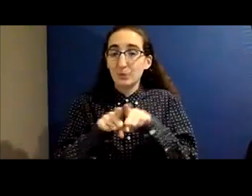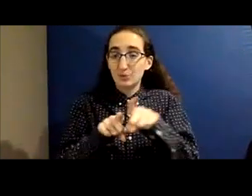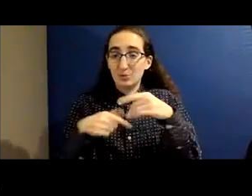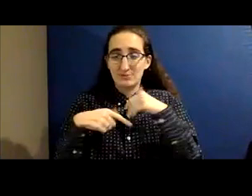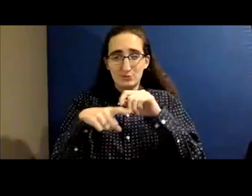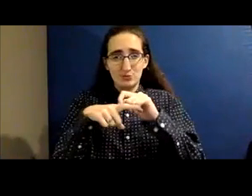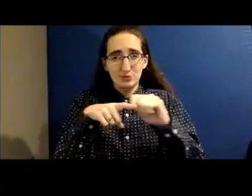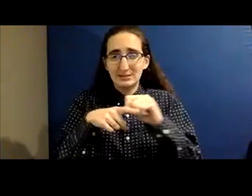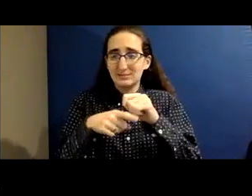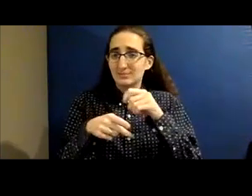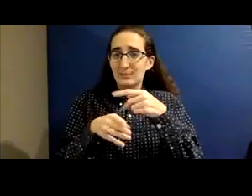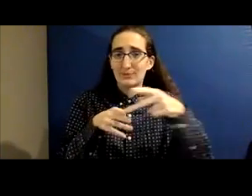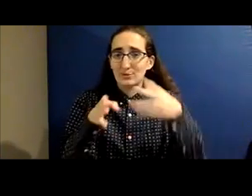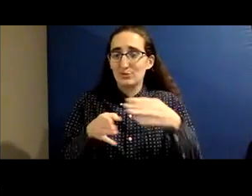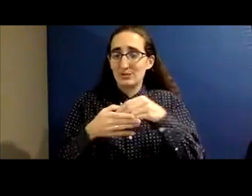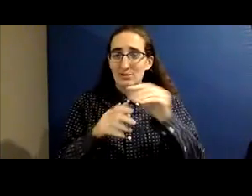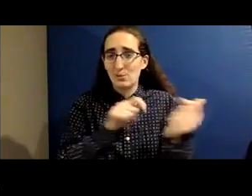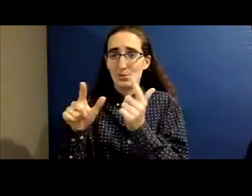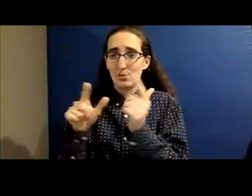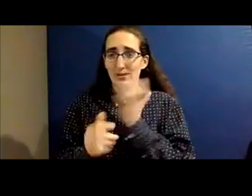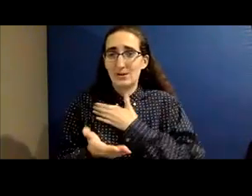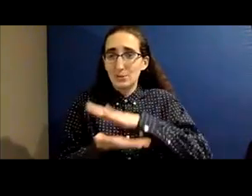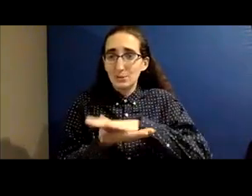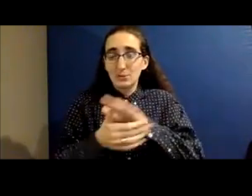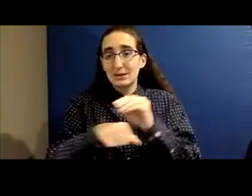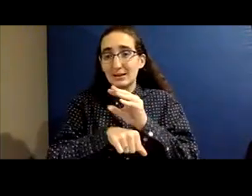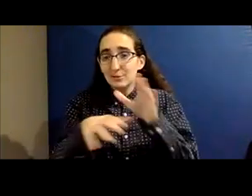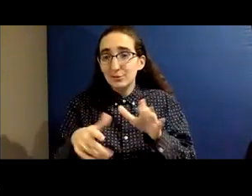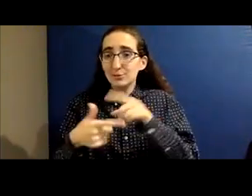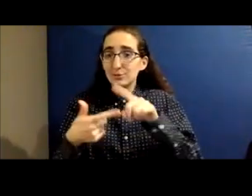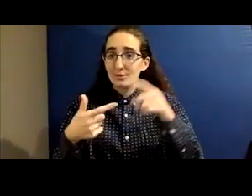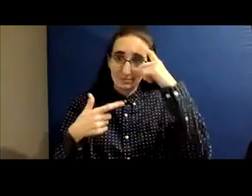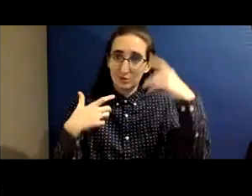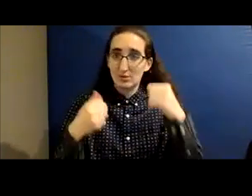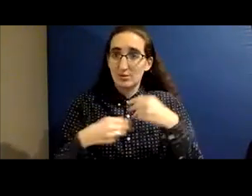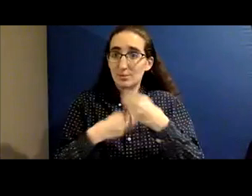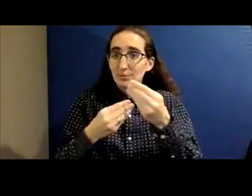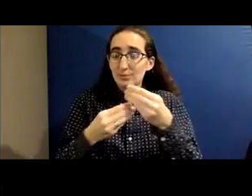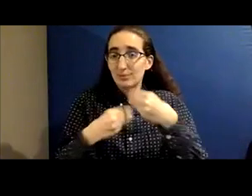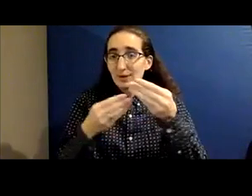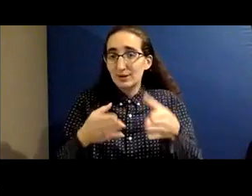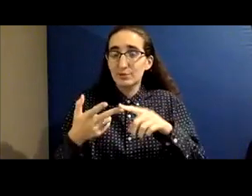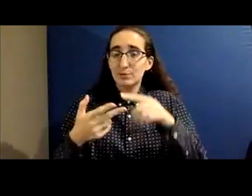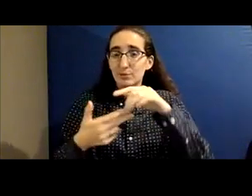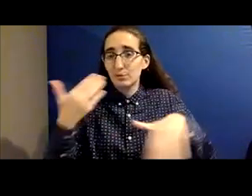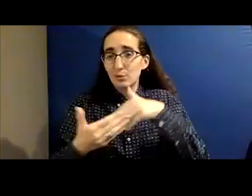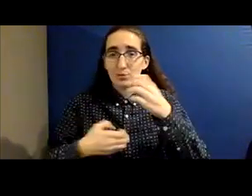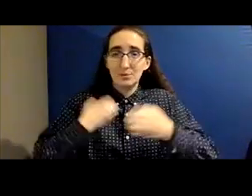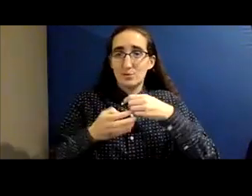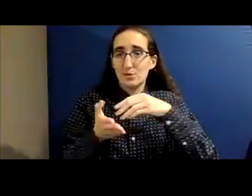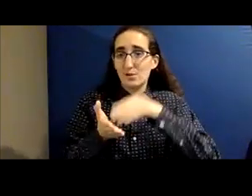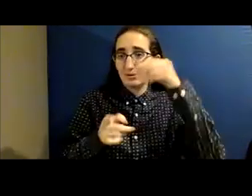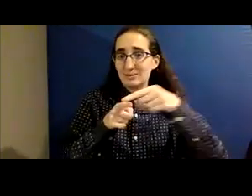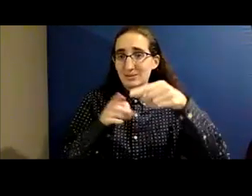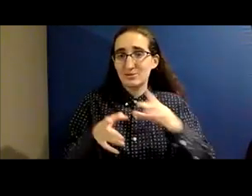trained professionals in all of our schools, whether they're counselors, mental health providers, or social emotional learning specialists, as well as really all of our staff who